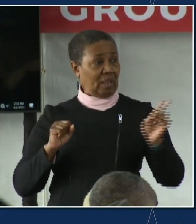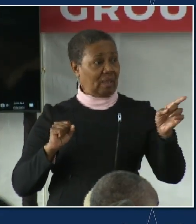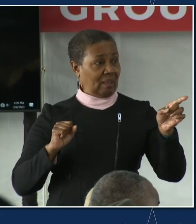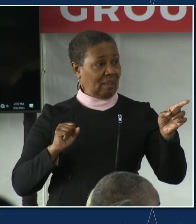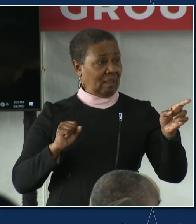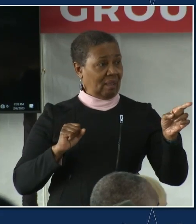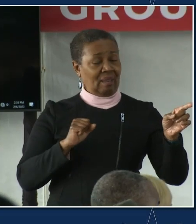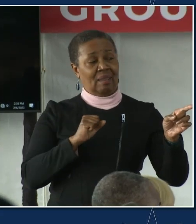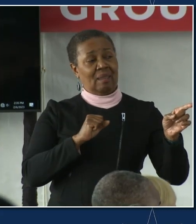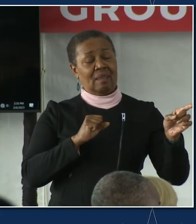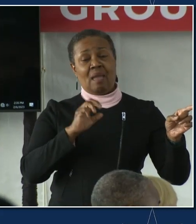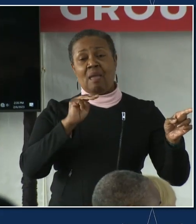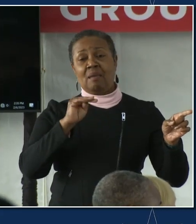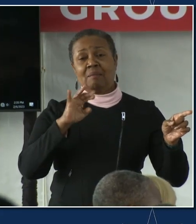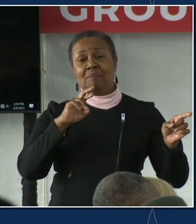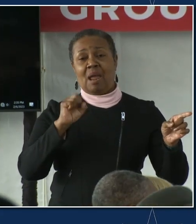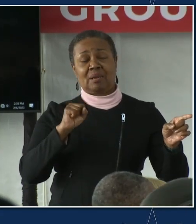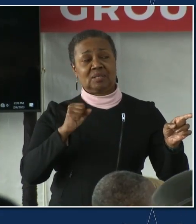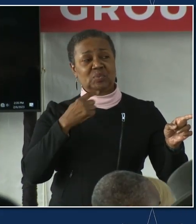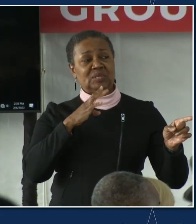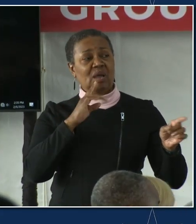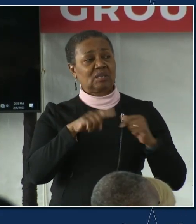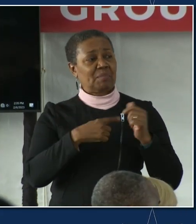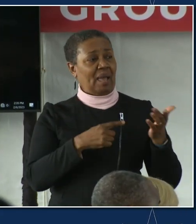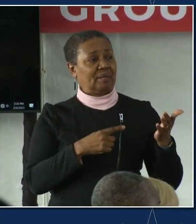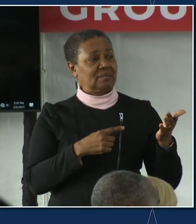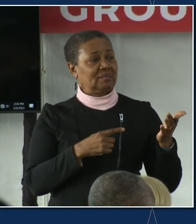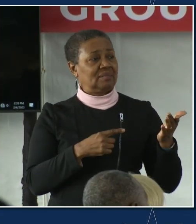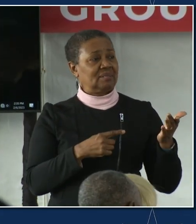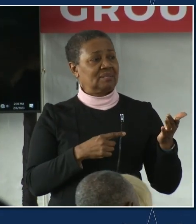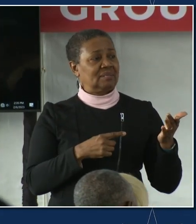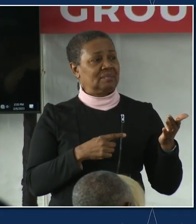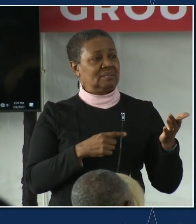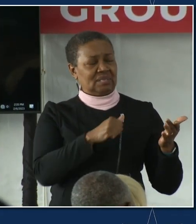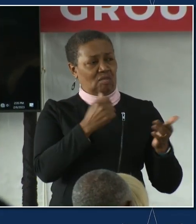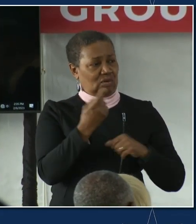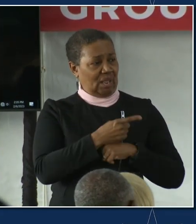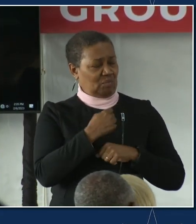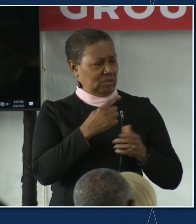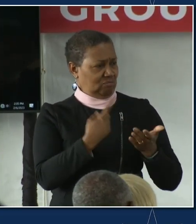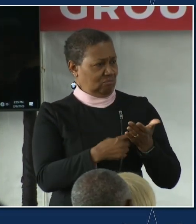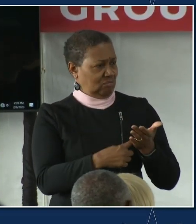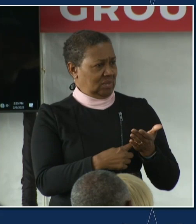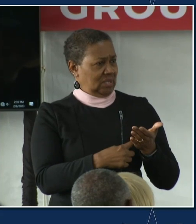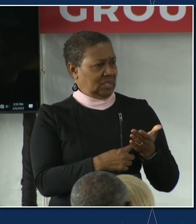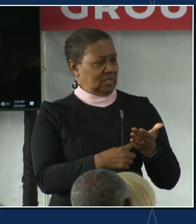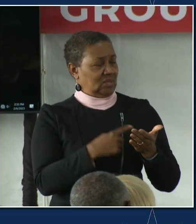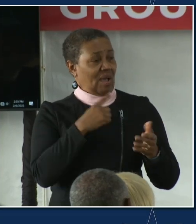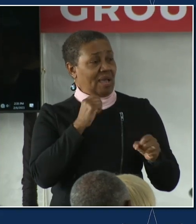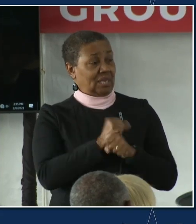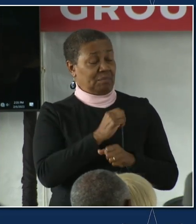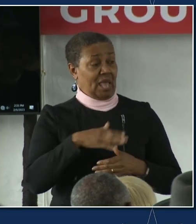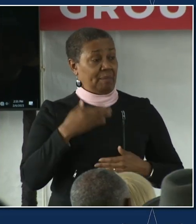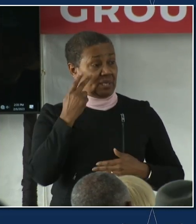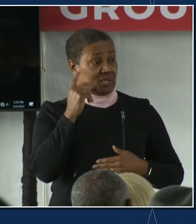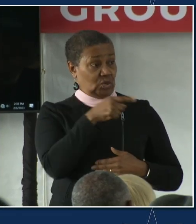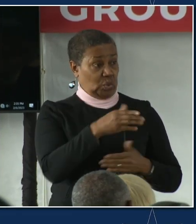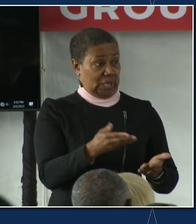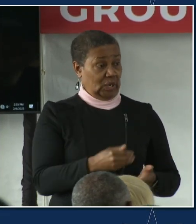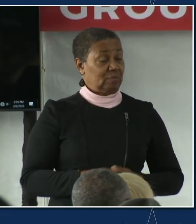Where? Marcus, we talked by phone the other day, so I definitely am happy to see you